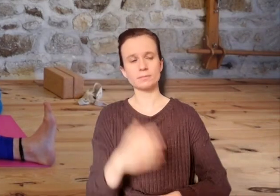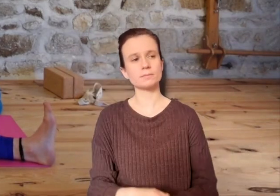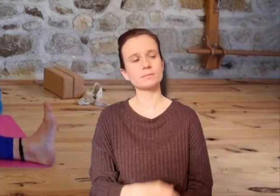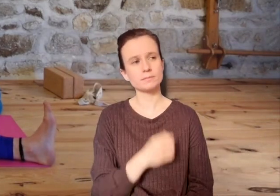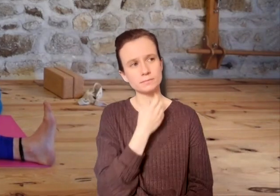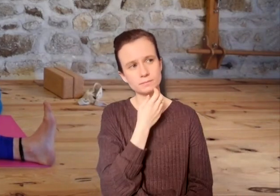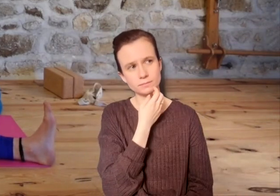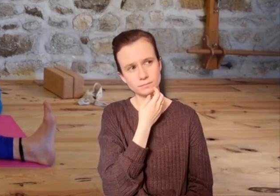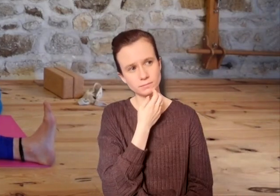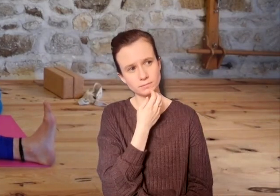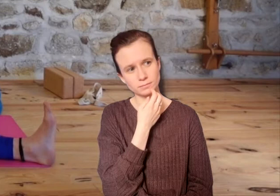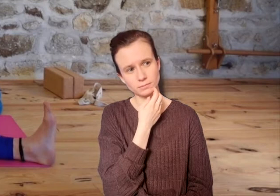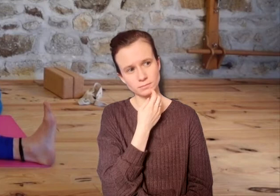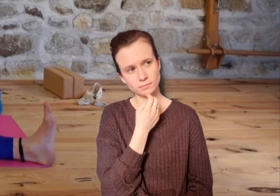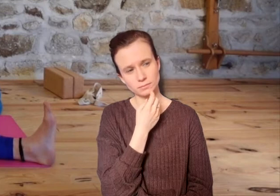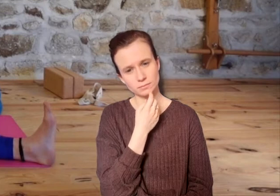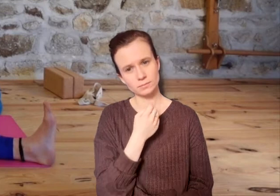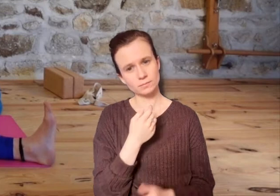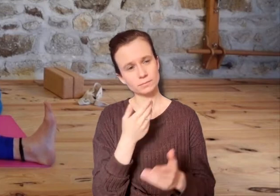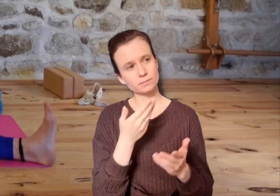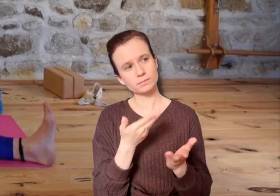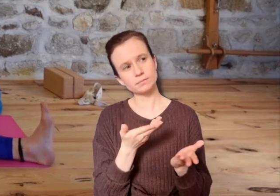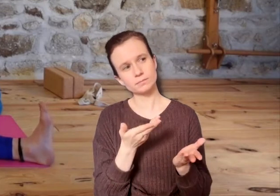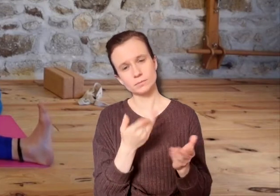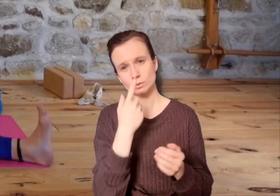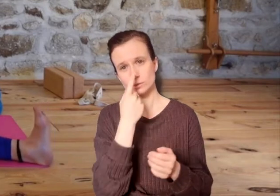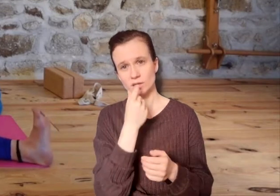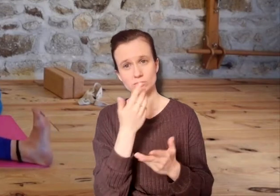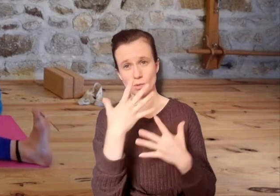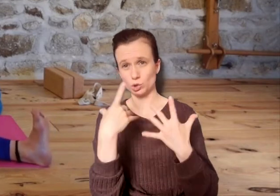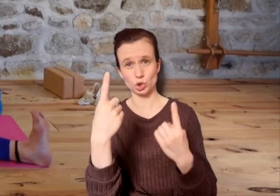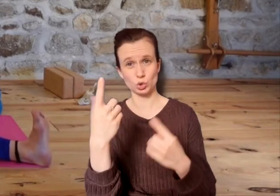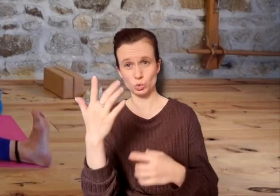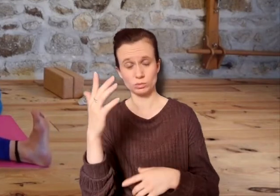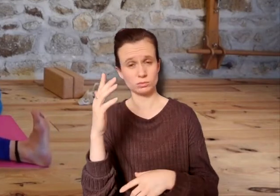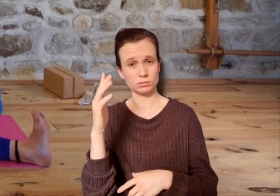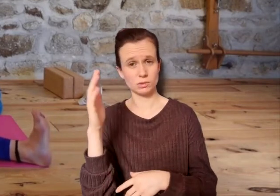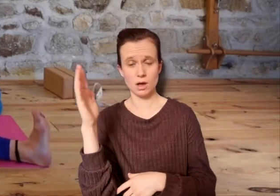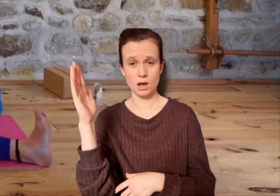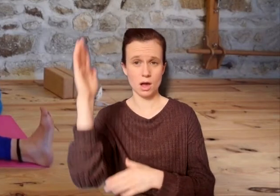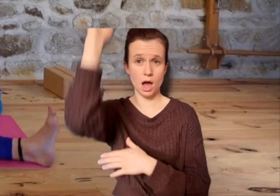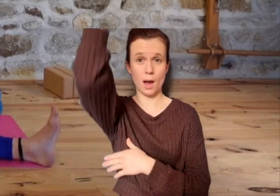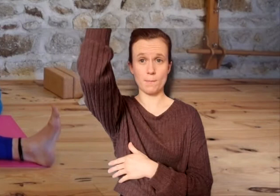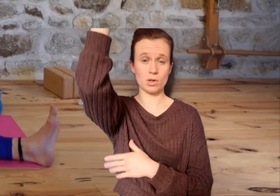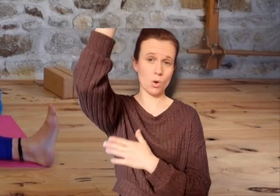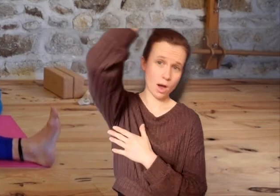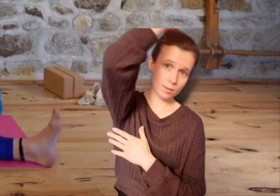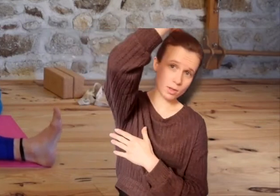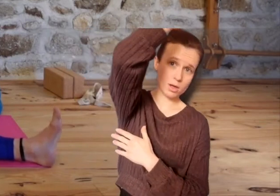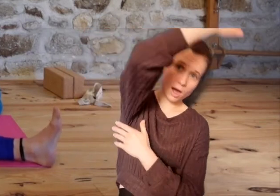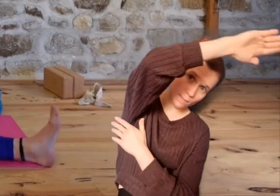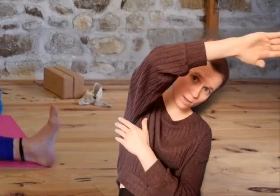of the body, and two, the right leg. So you go to where you want to go with this. If you're